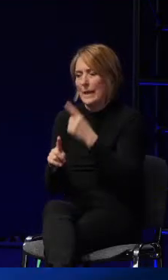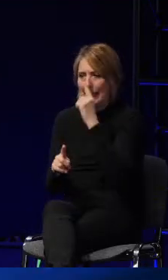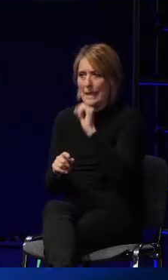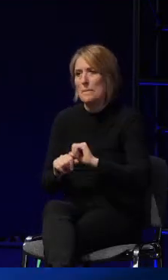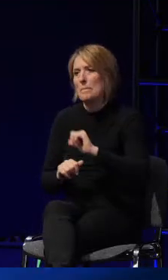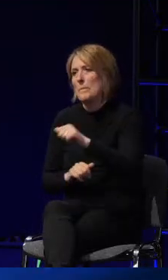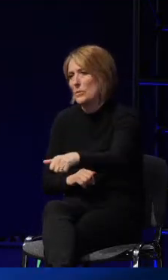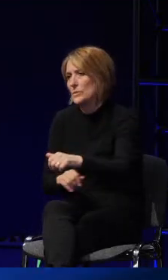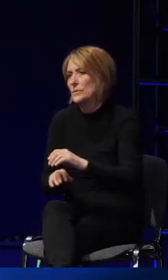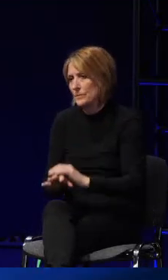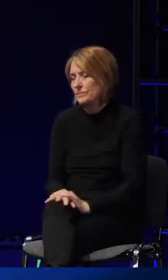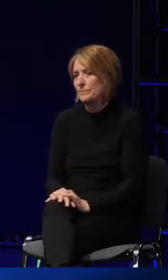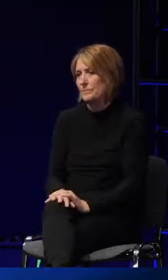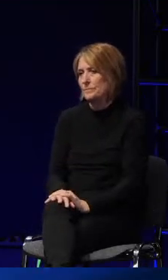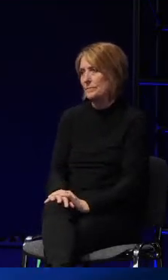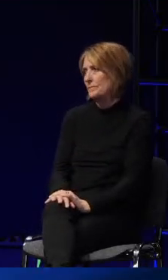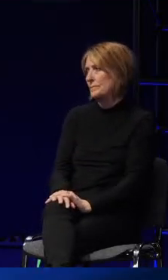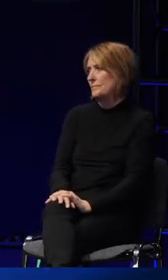for me isn't required.